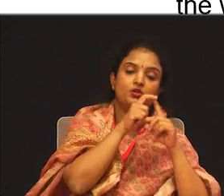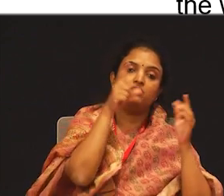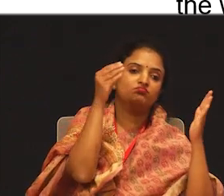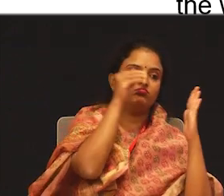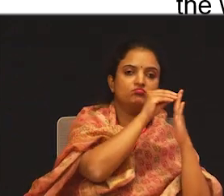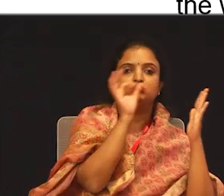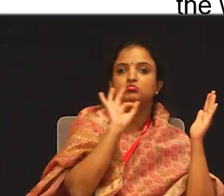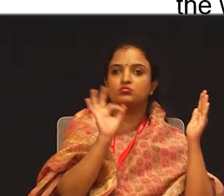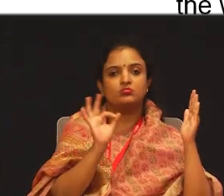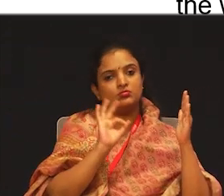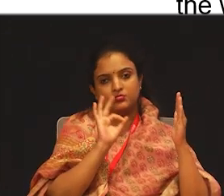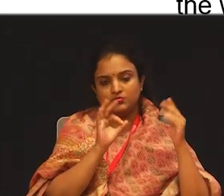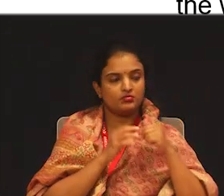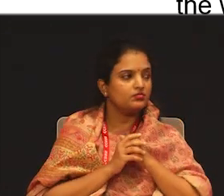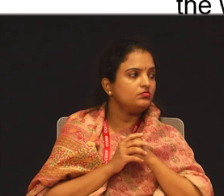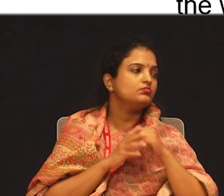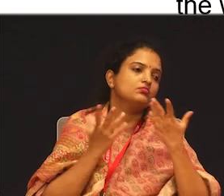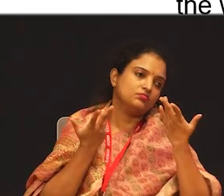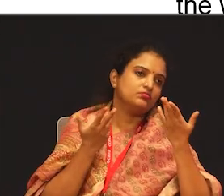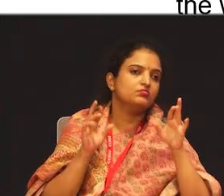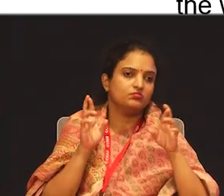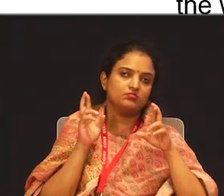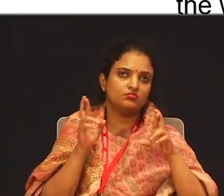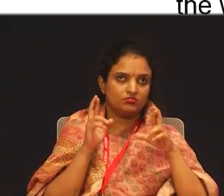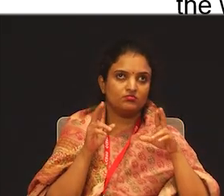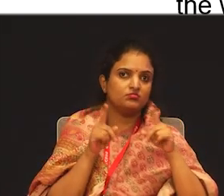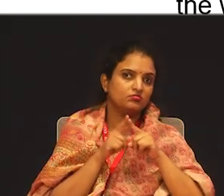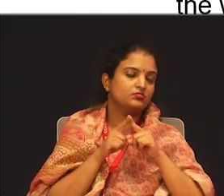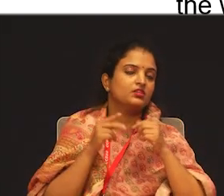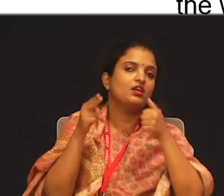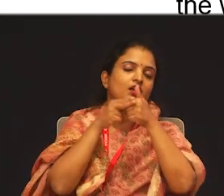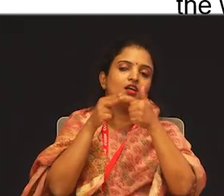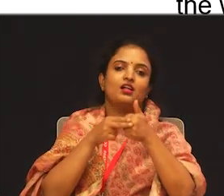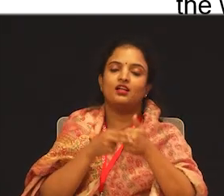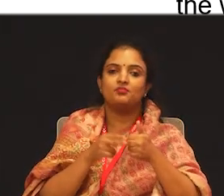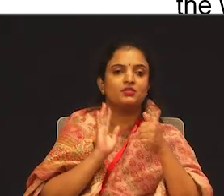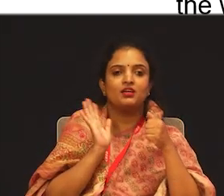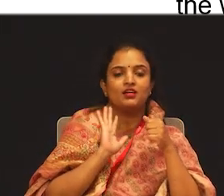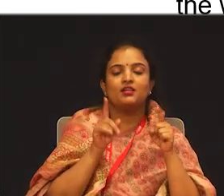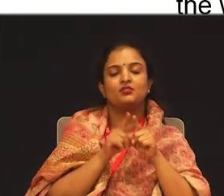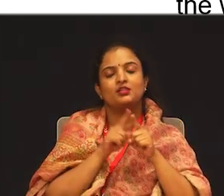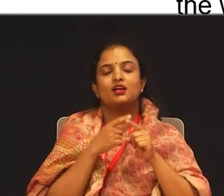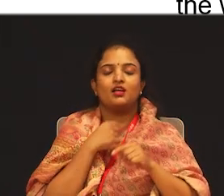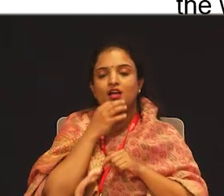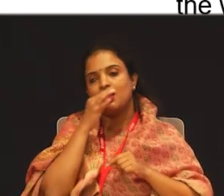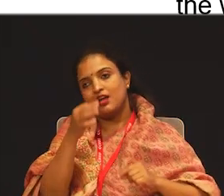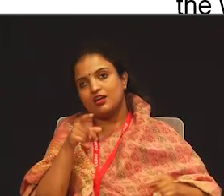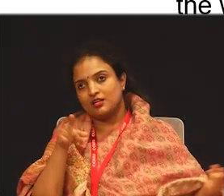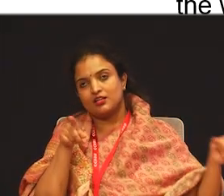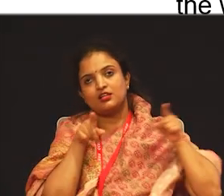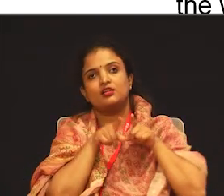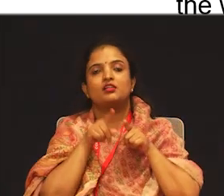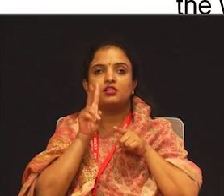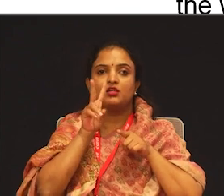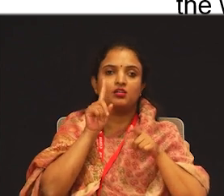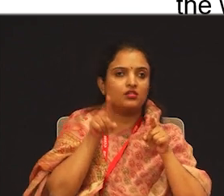2016. Don't worry, we need not know the labels of disability condition, and even if you'll ask me to list down all 21